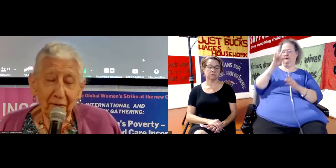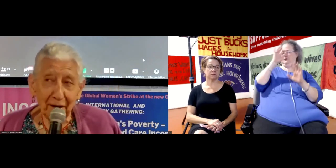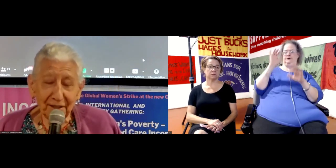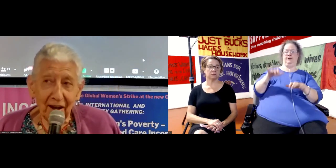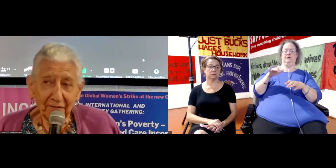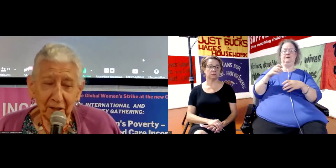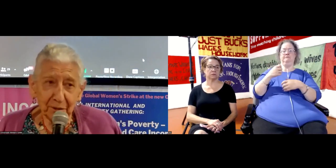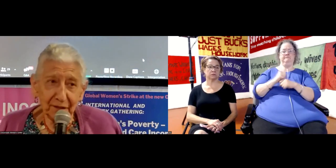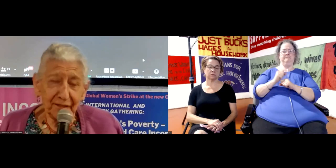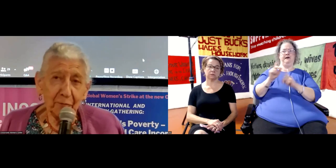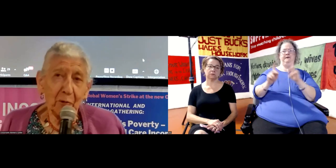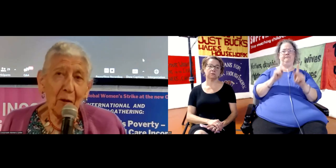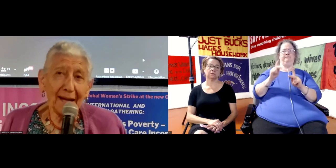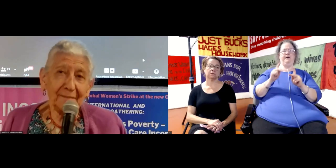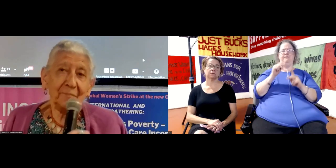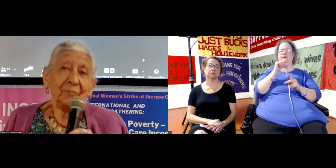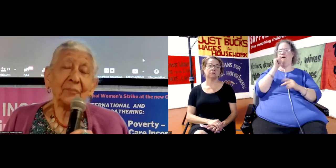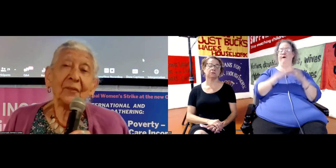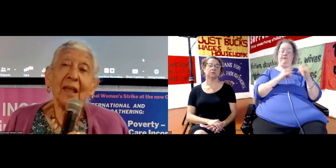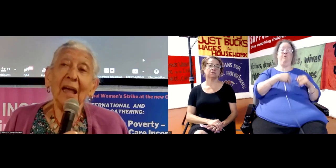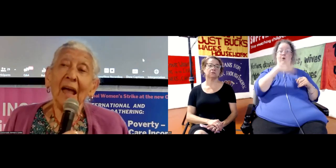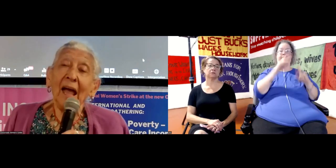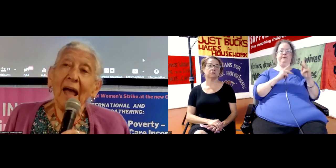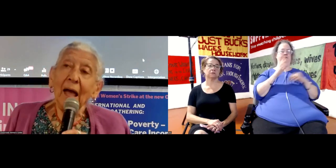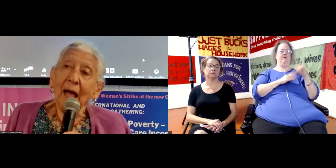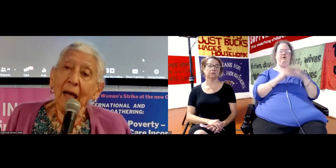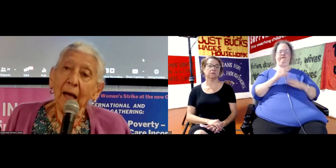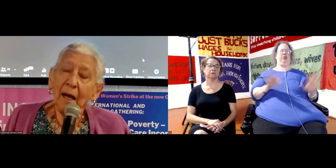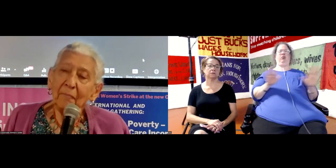people very uncomfortable if they were white.